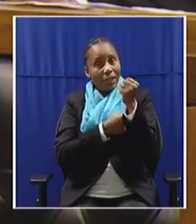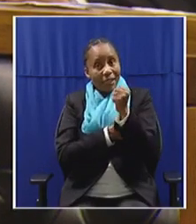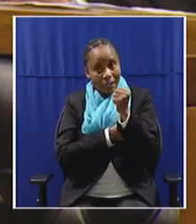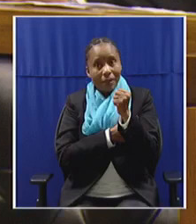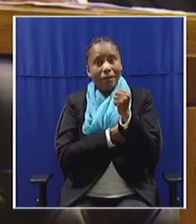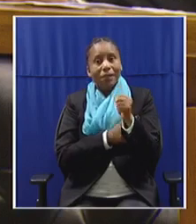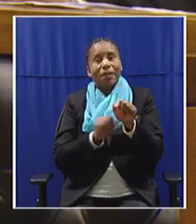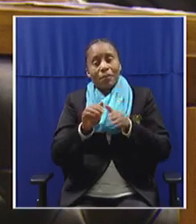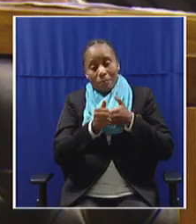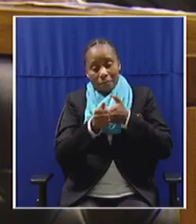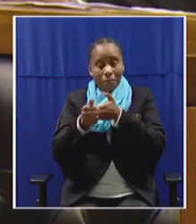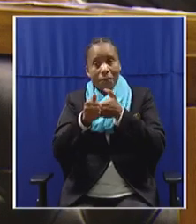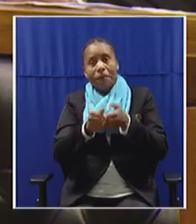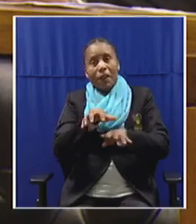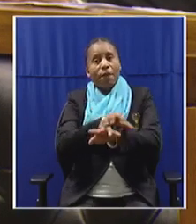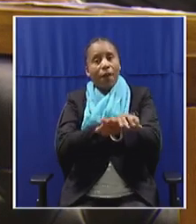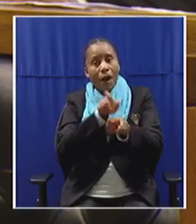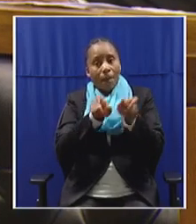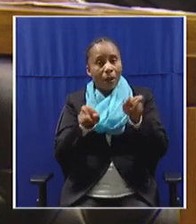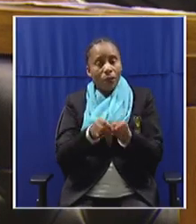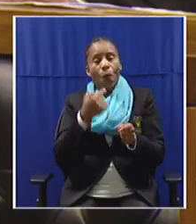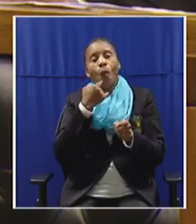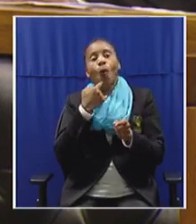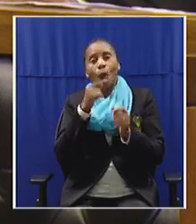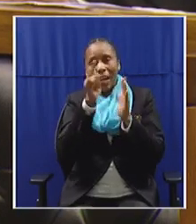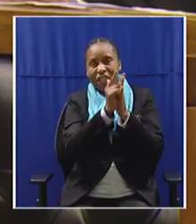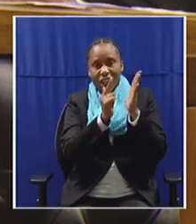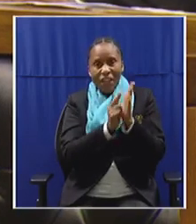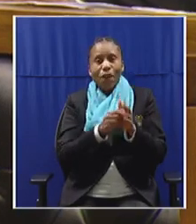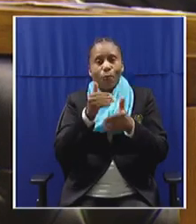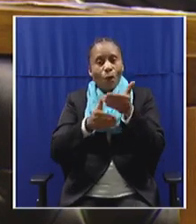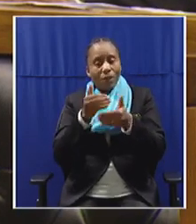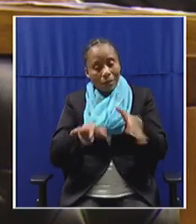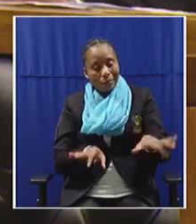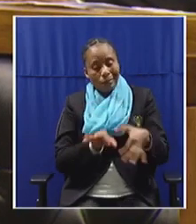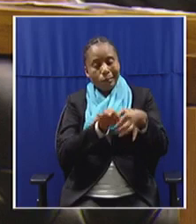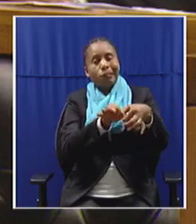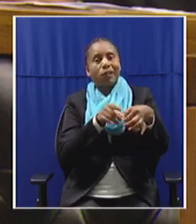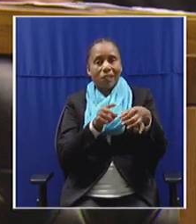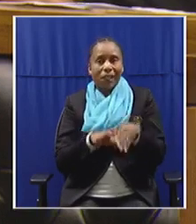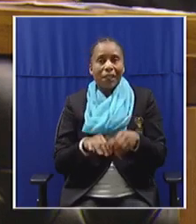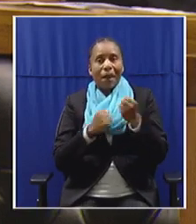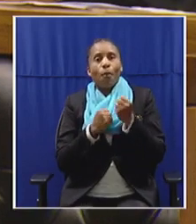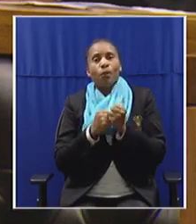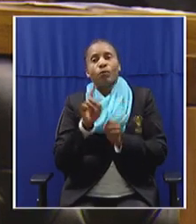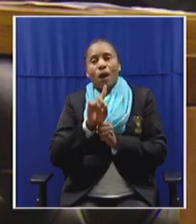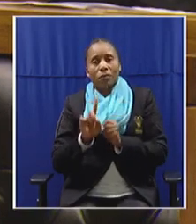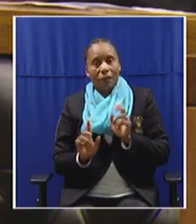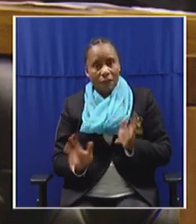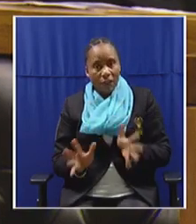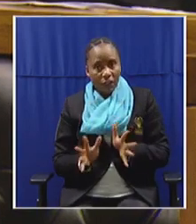guide farmers in terms of legislated processes relating to support as outlined in